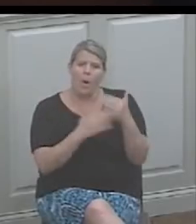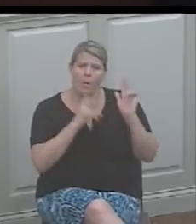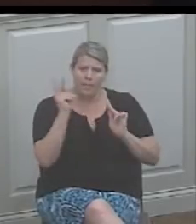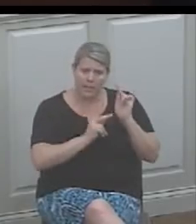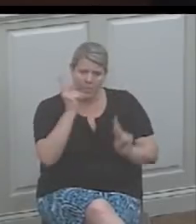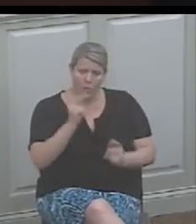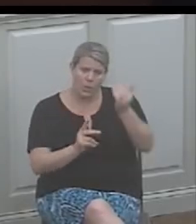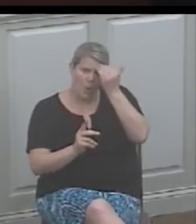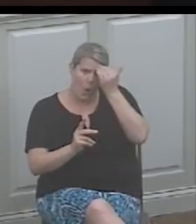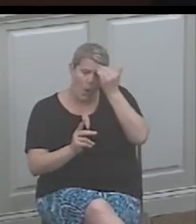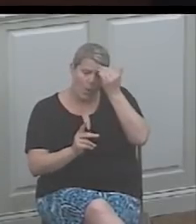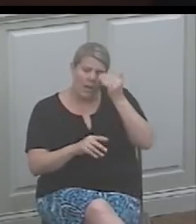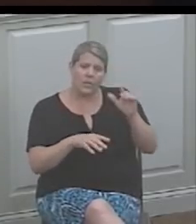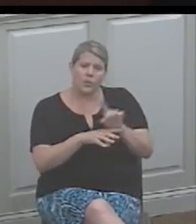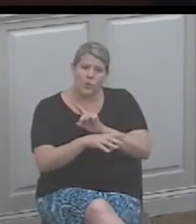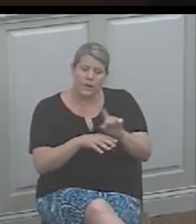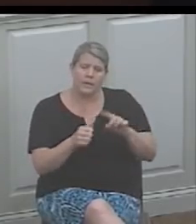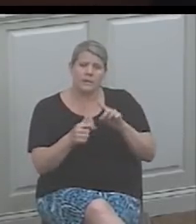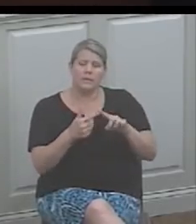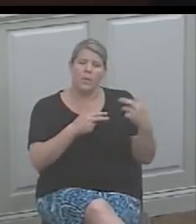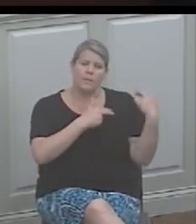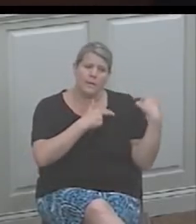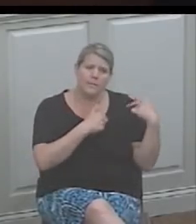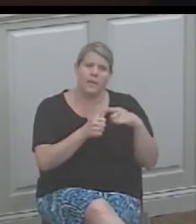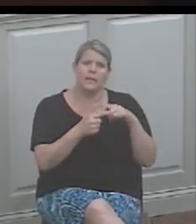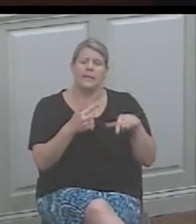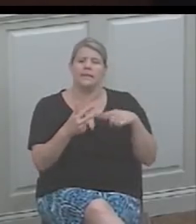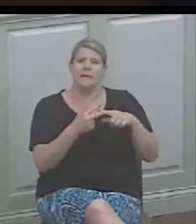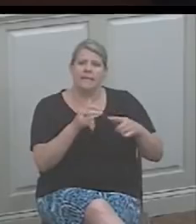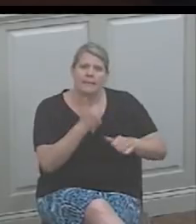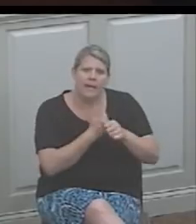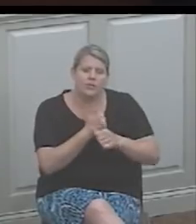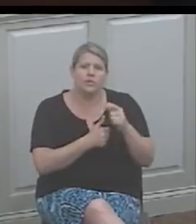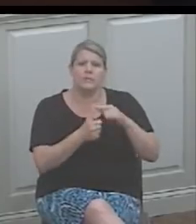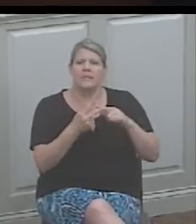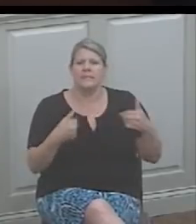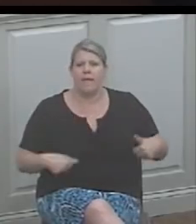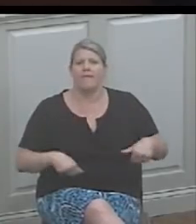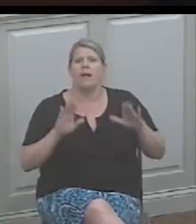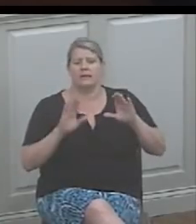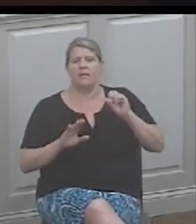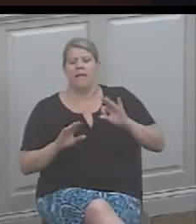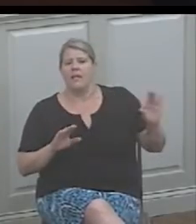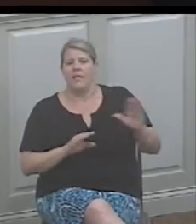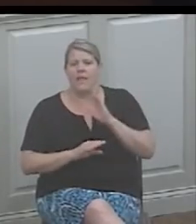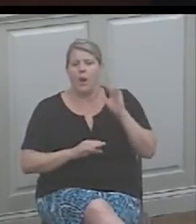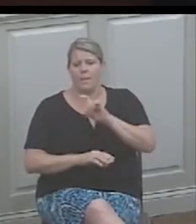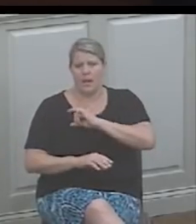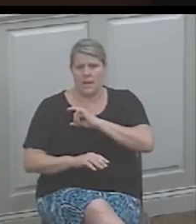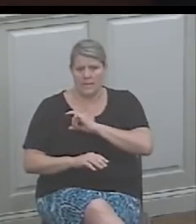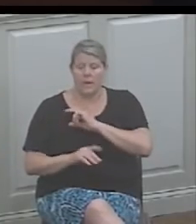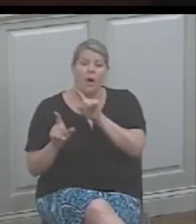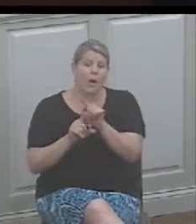duties, responsibilities, the hazards, and the sacrifices of their law enforcement agency, and that members of our